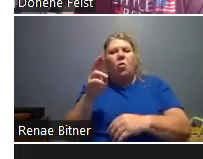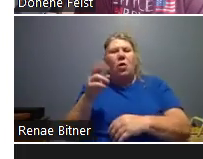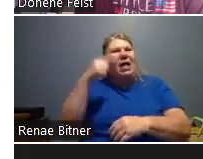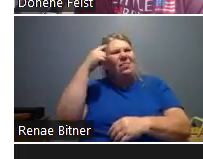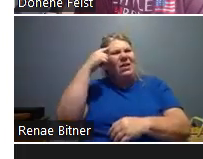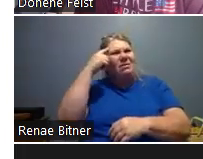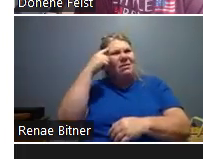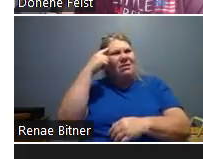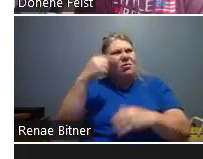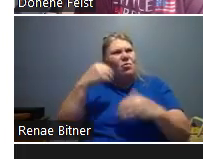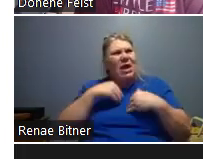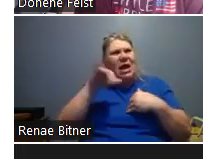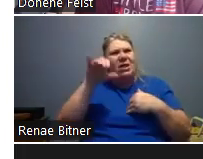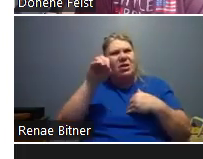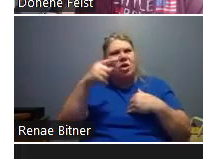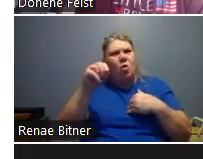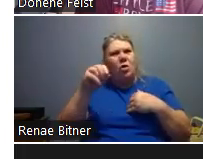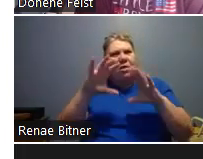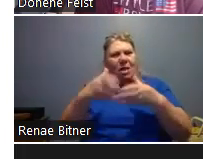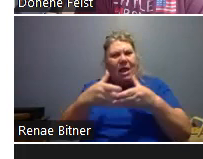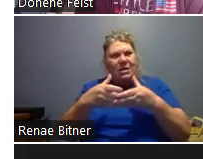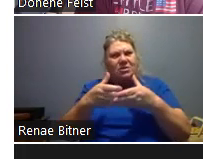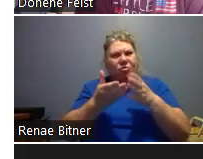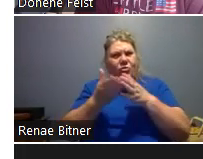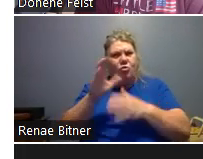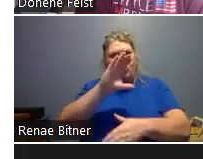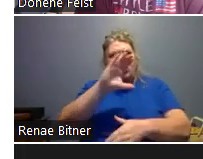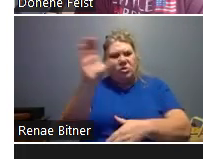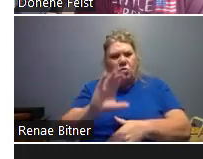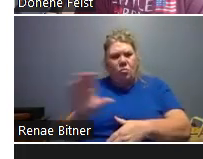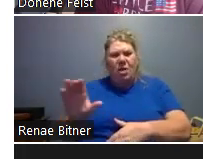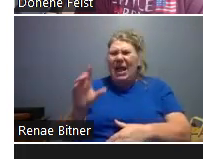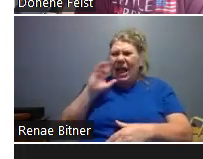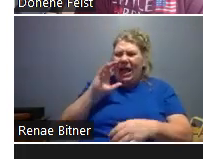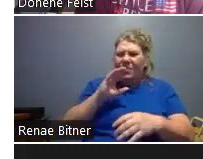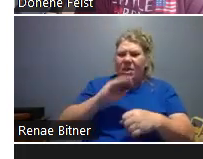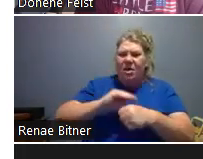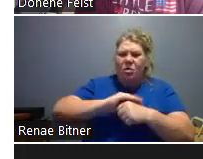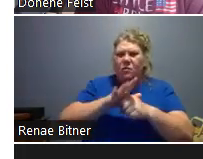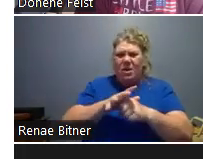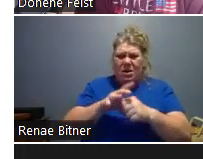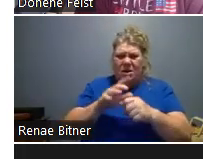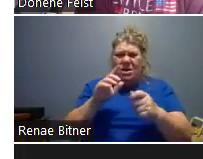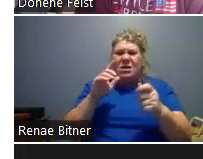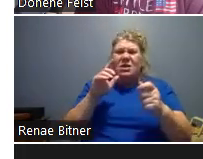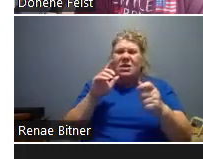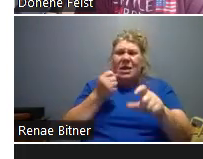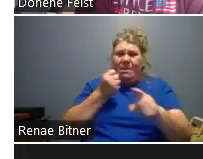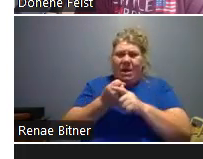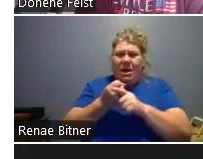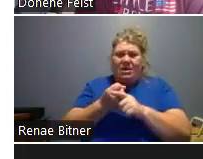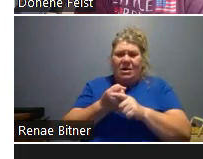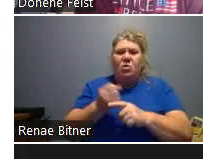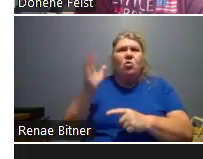one point we had a yoga class that was done by Zoom. I think COVID changed a lot where we used to be